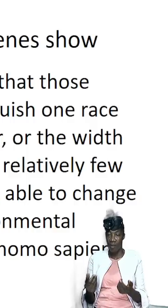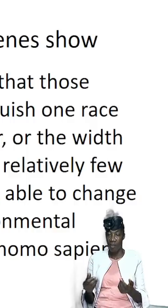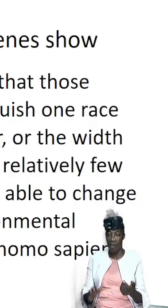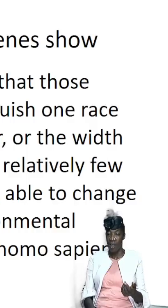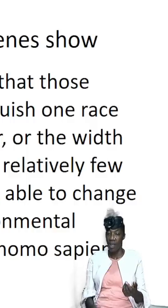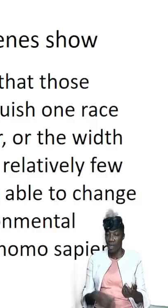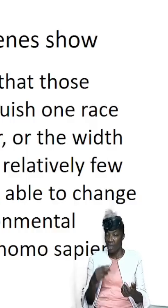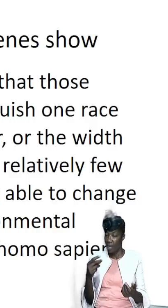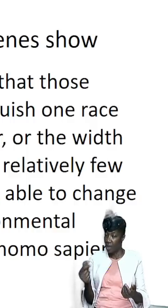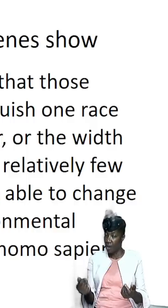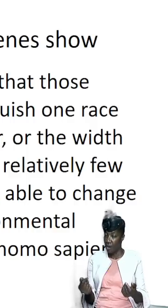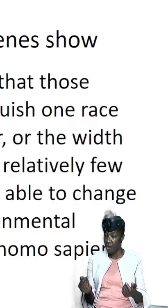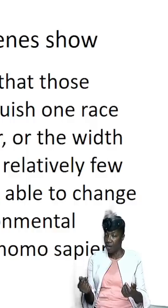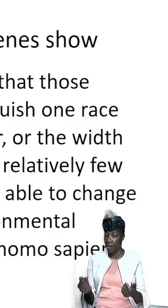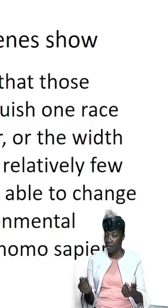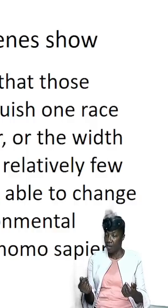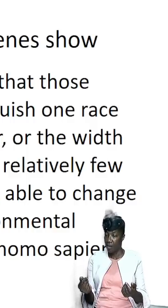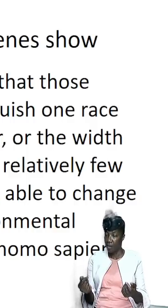the dog